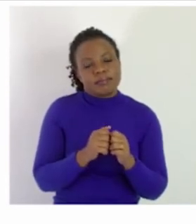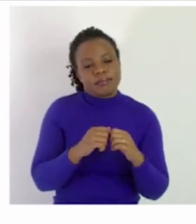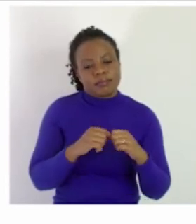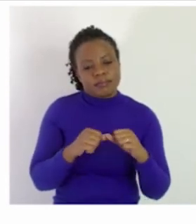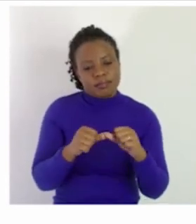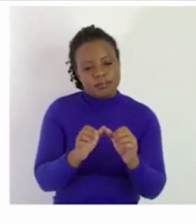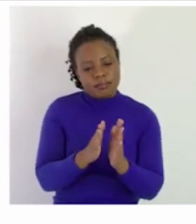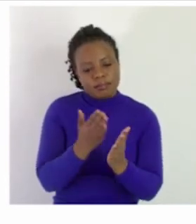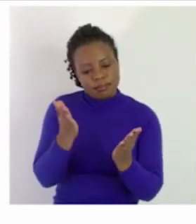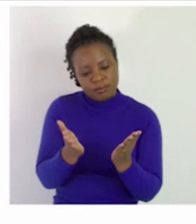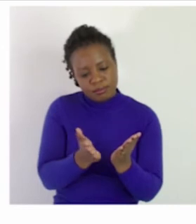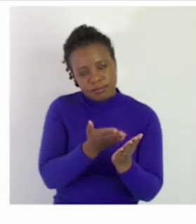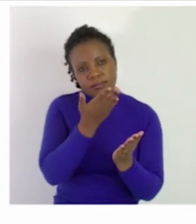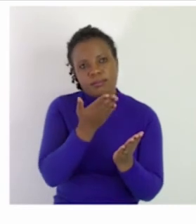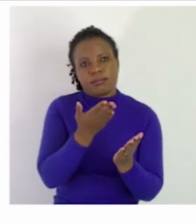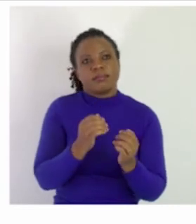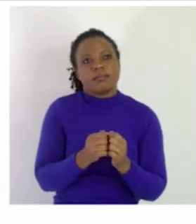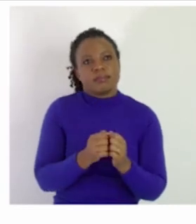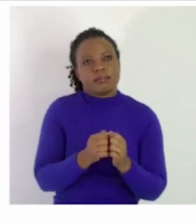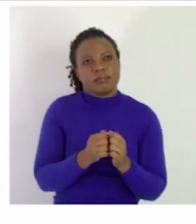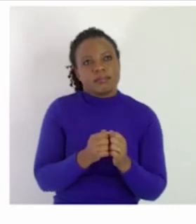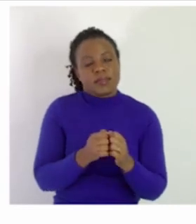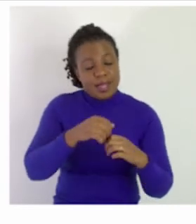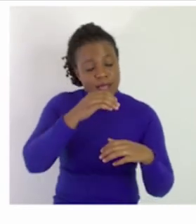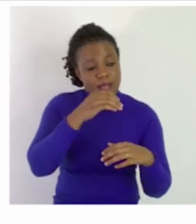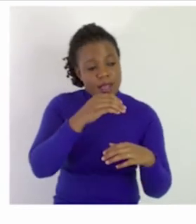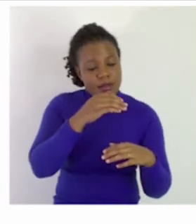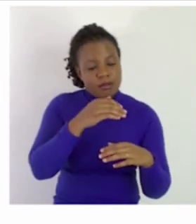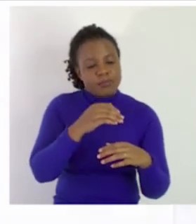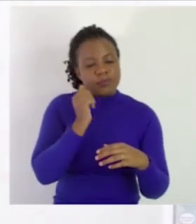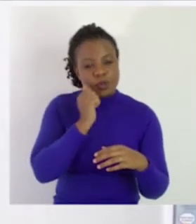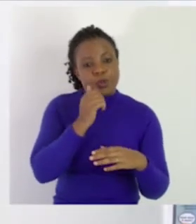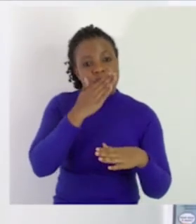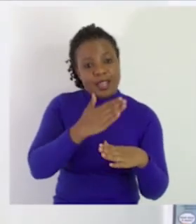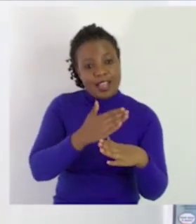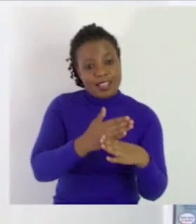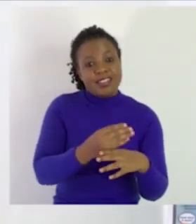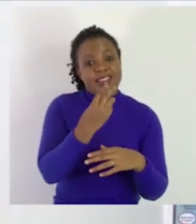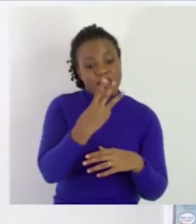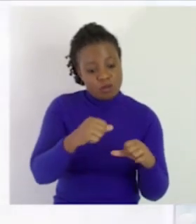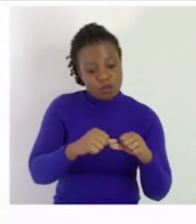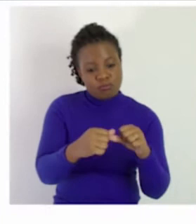page. The rest on page 3, activity 3, you will do it on your own.